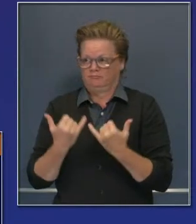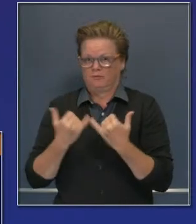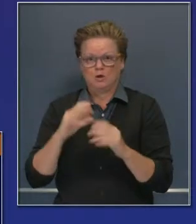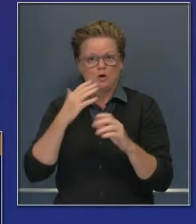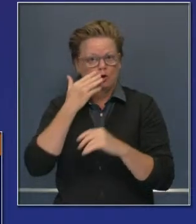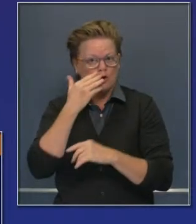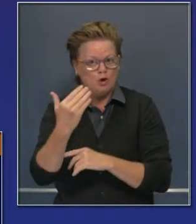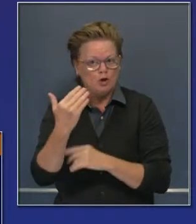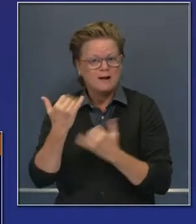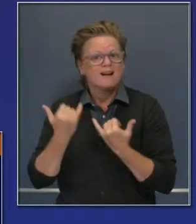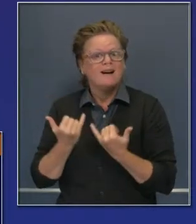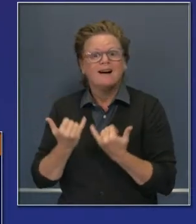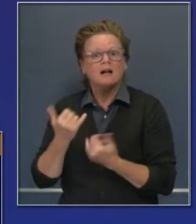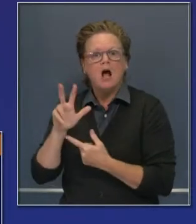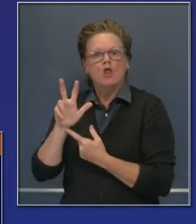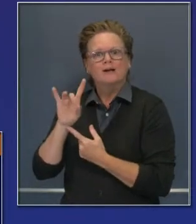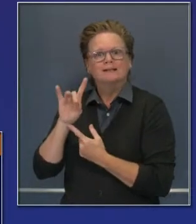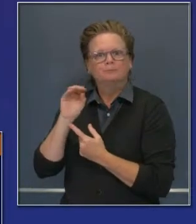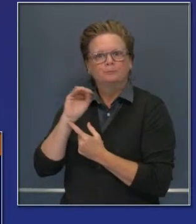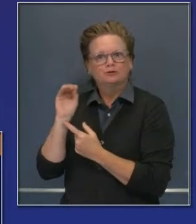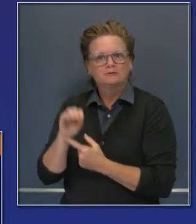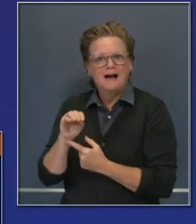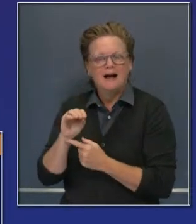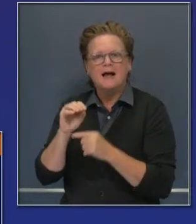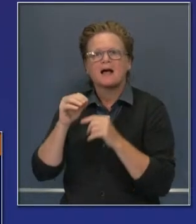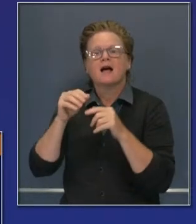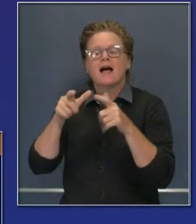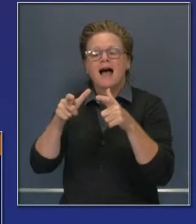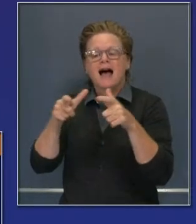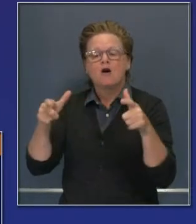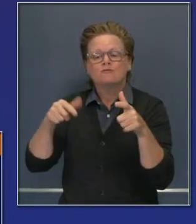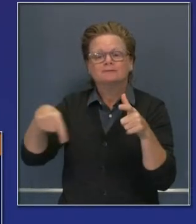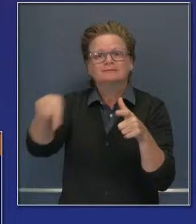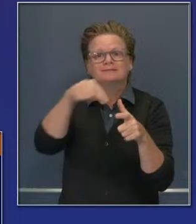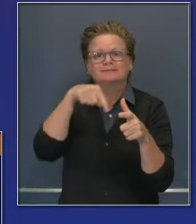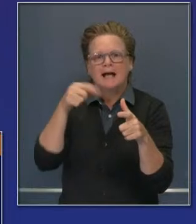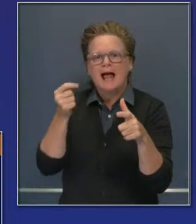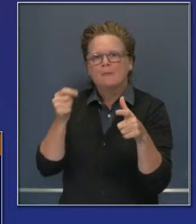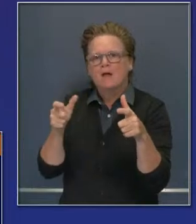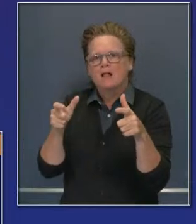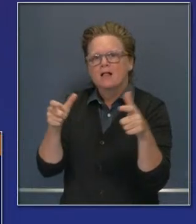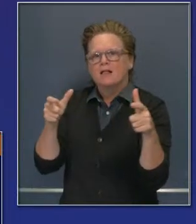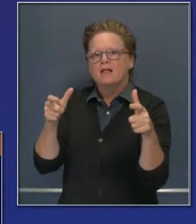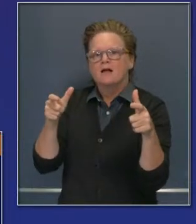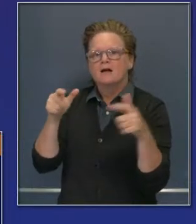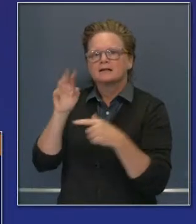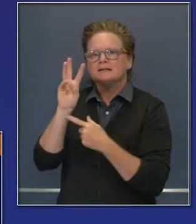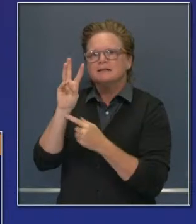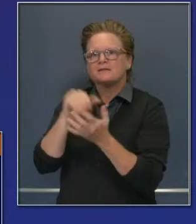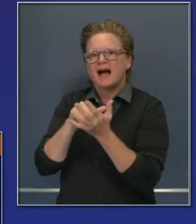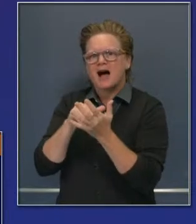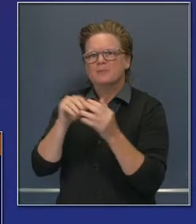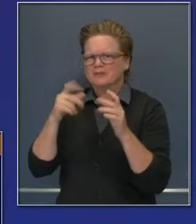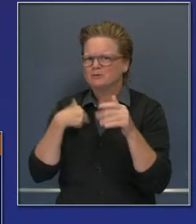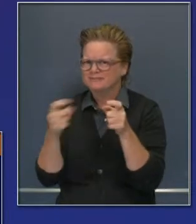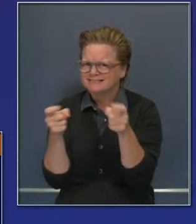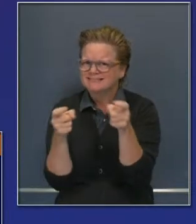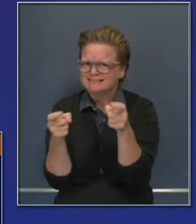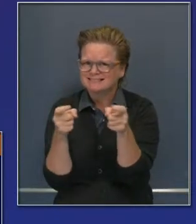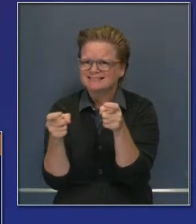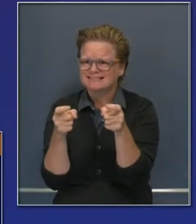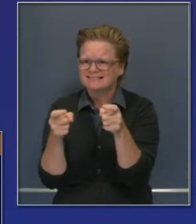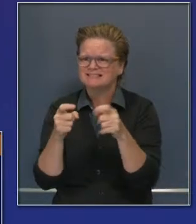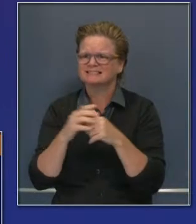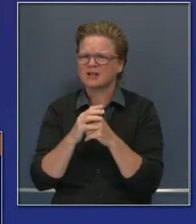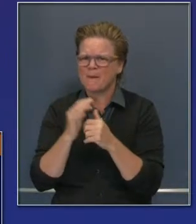by multiples, now close to 40% contained, 38% contained, but you're still seeing some stubbornness and growth of